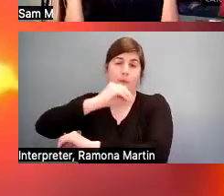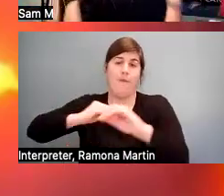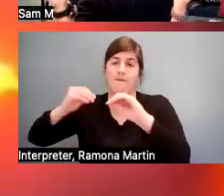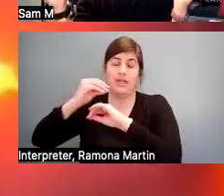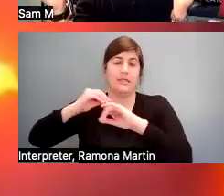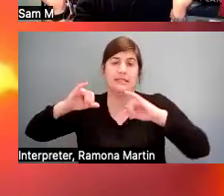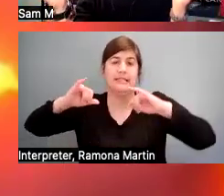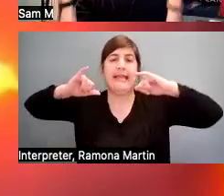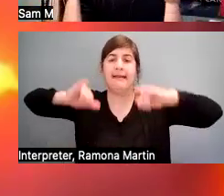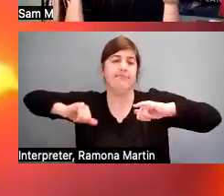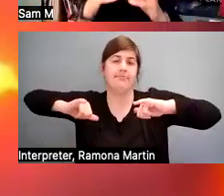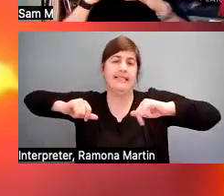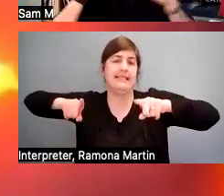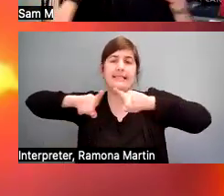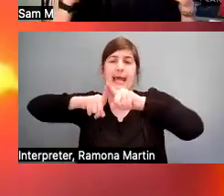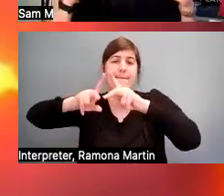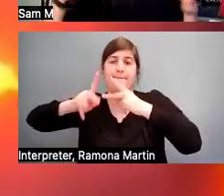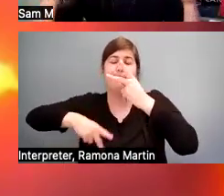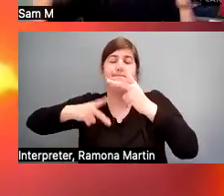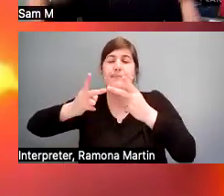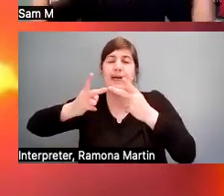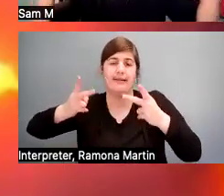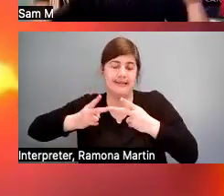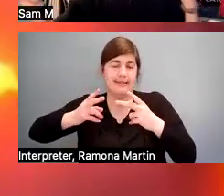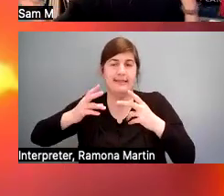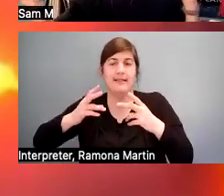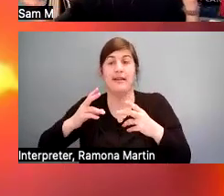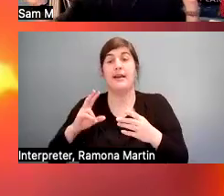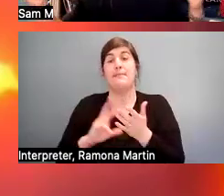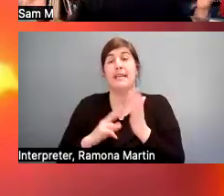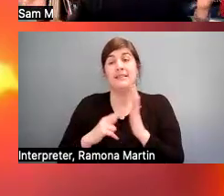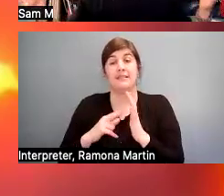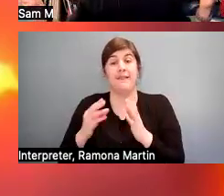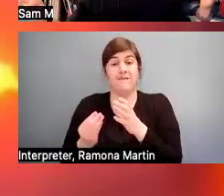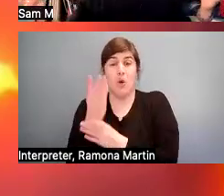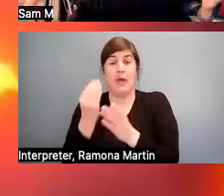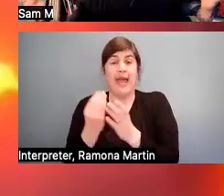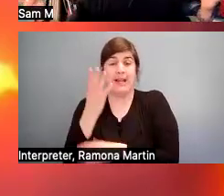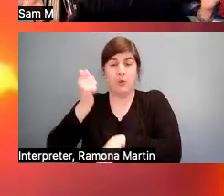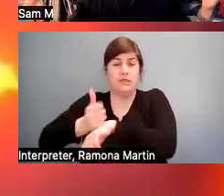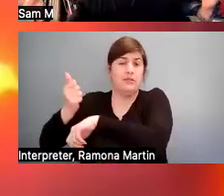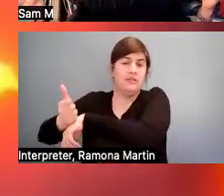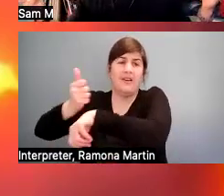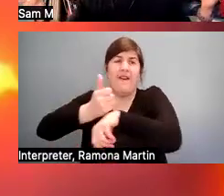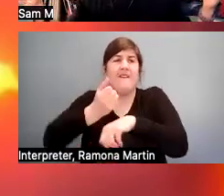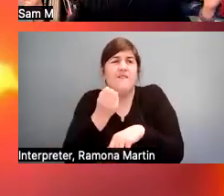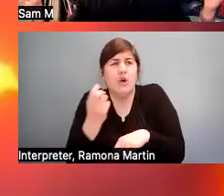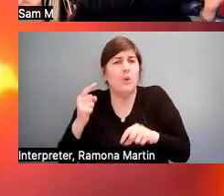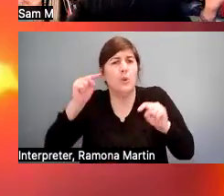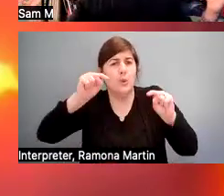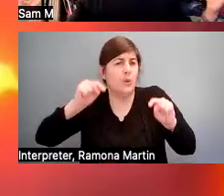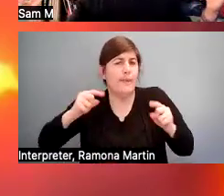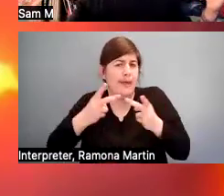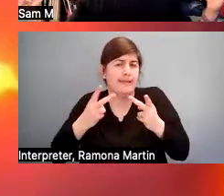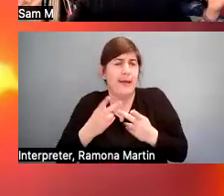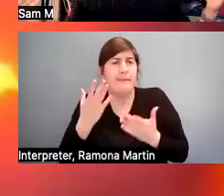stay fixed. So the volcanoes build up in just a couple of places. So there's only really a dozen or